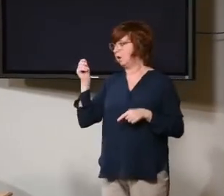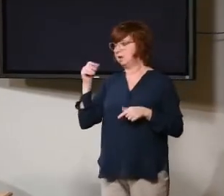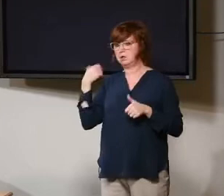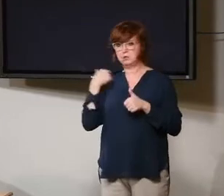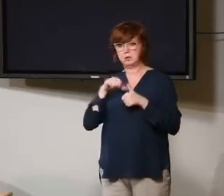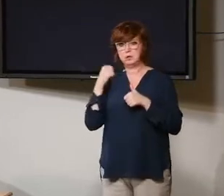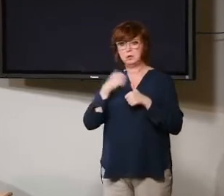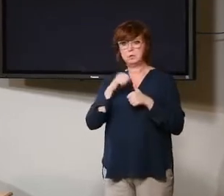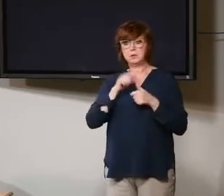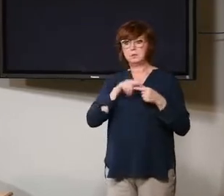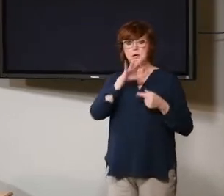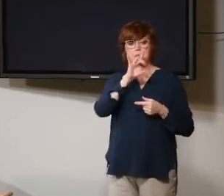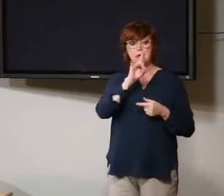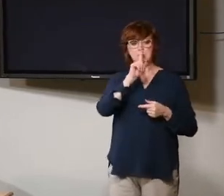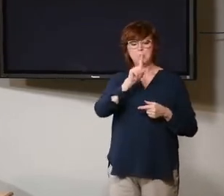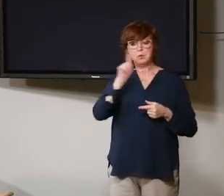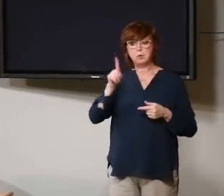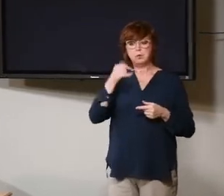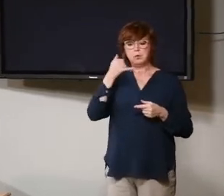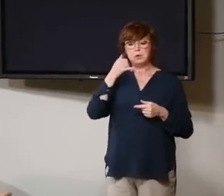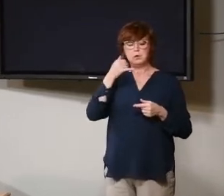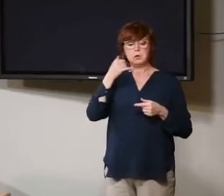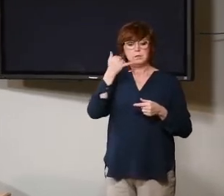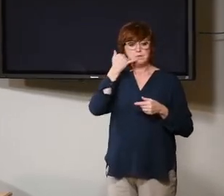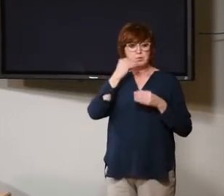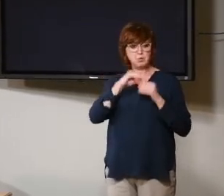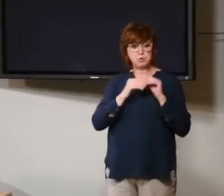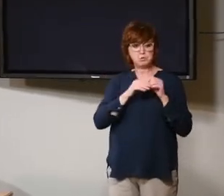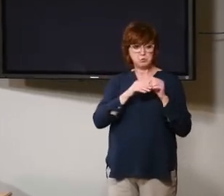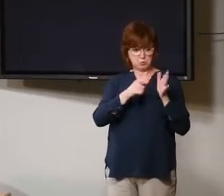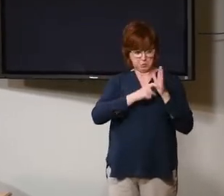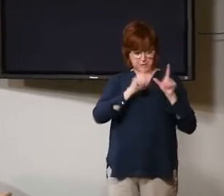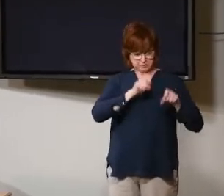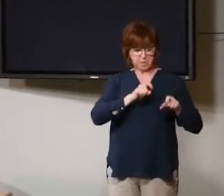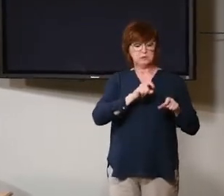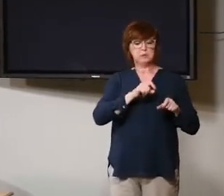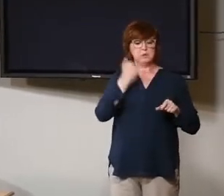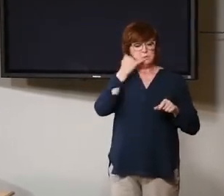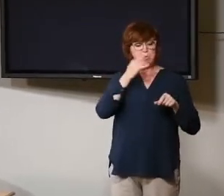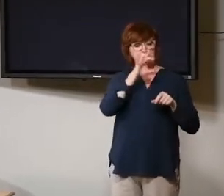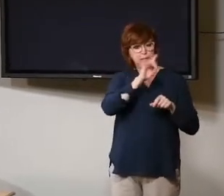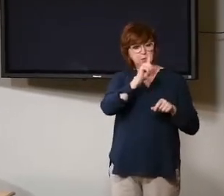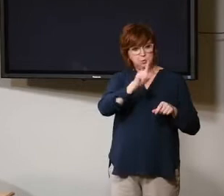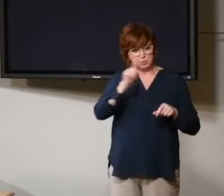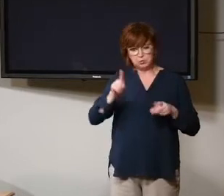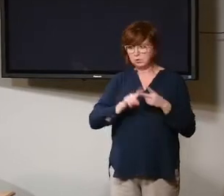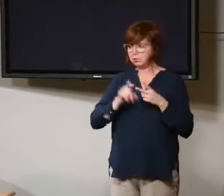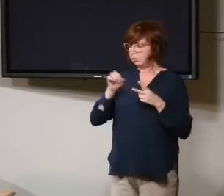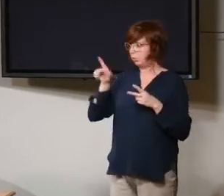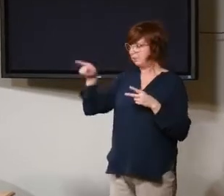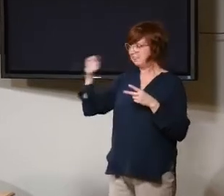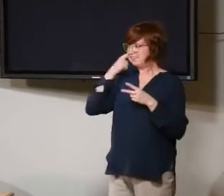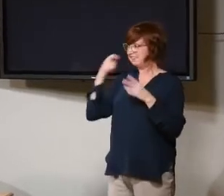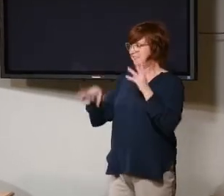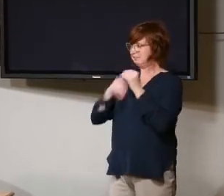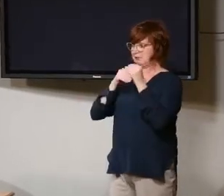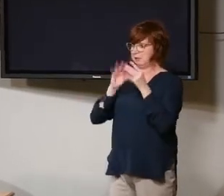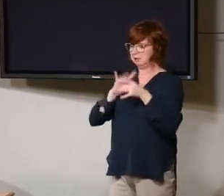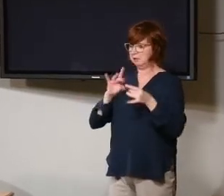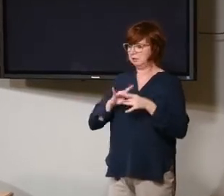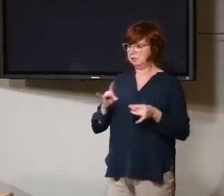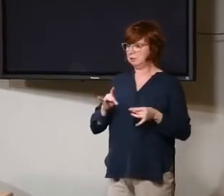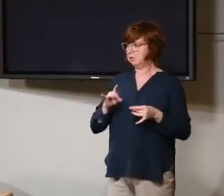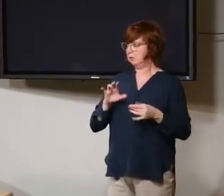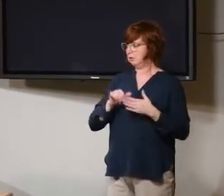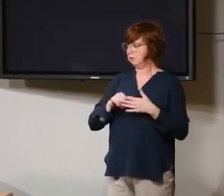that may be requiring a test. And if people have information just like this that maybe hasn't made it through the the process to go up